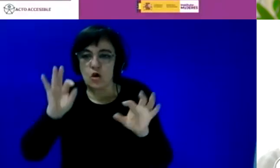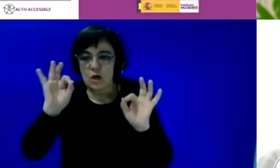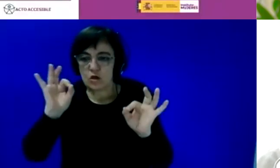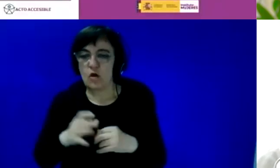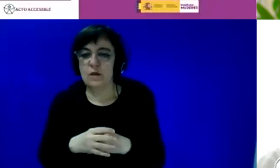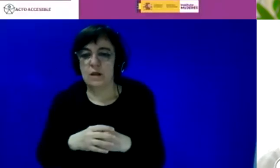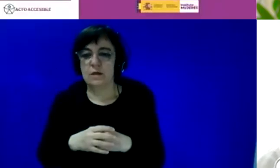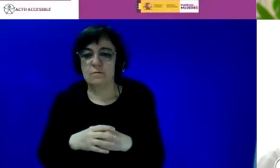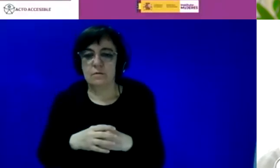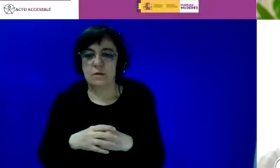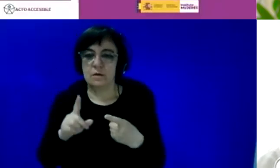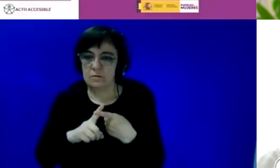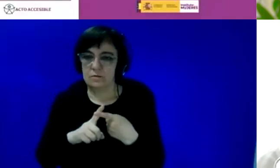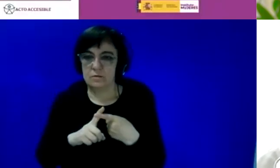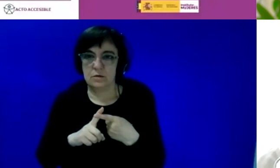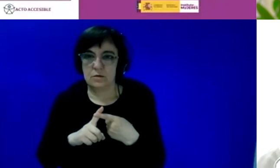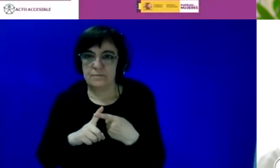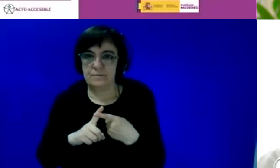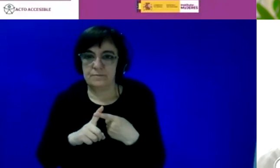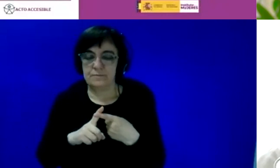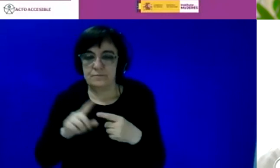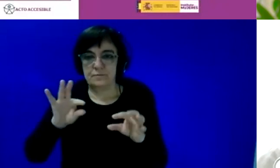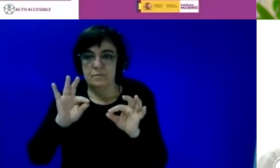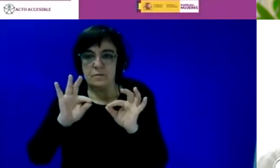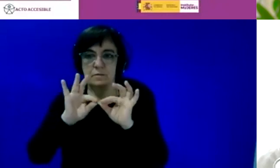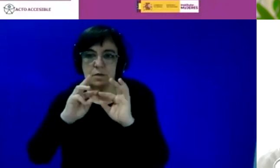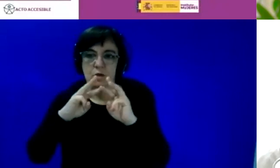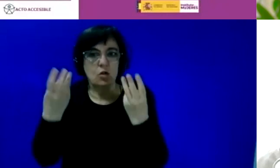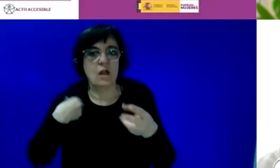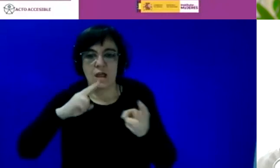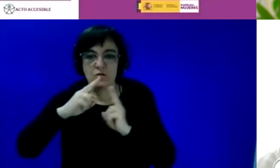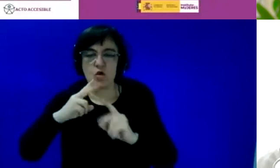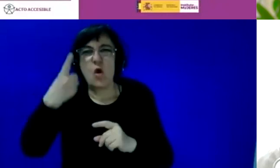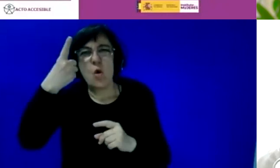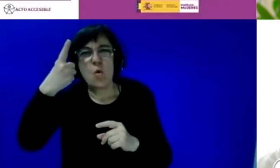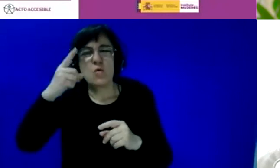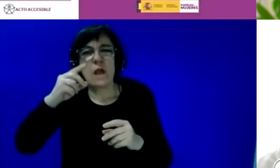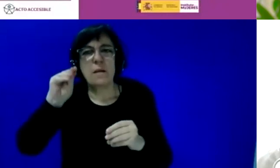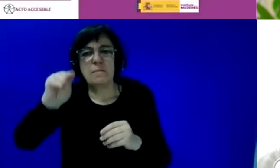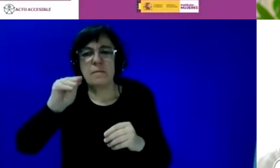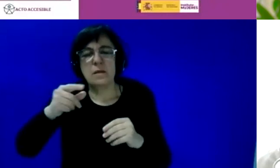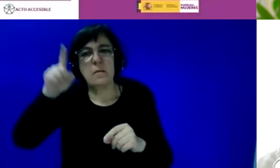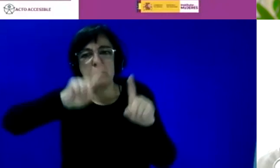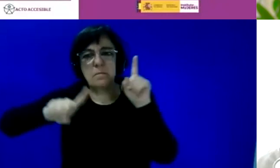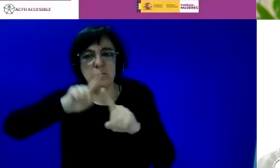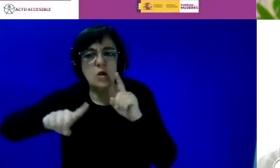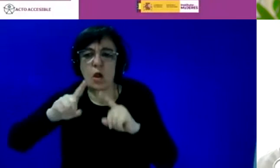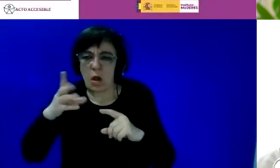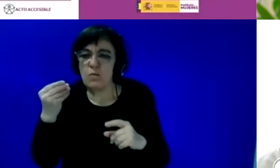been raised, and throughout the seminar, they've received